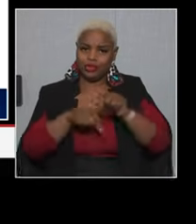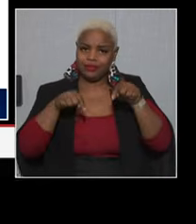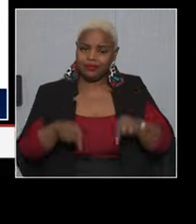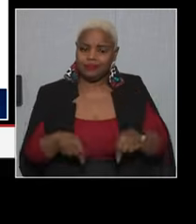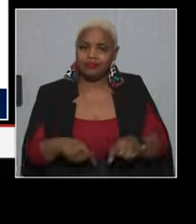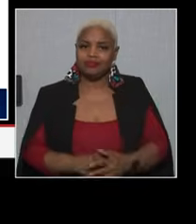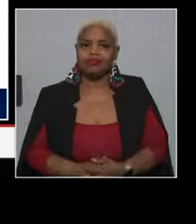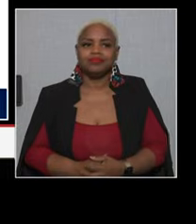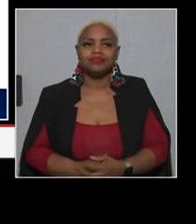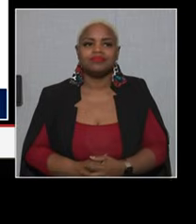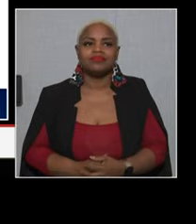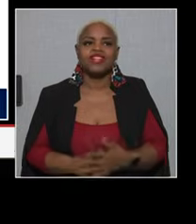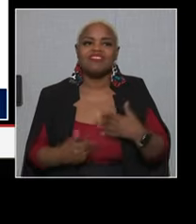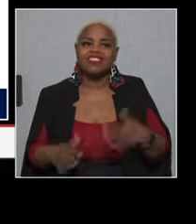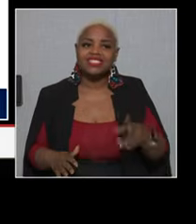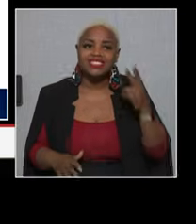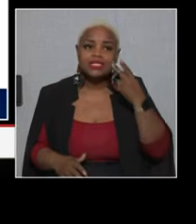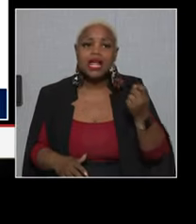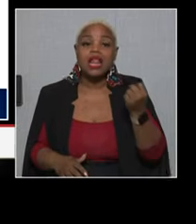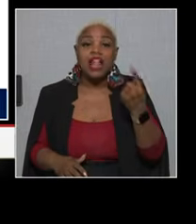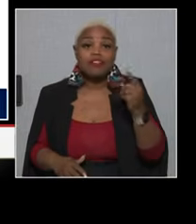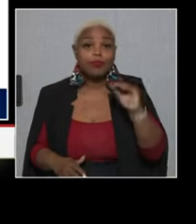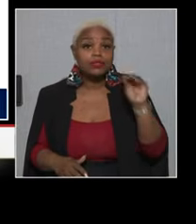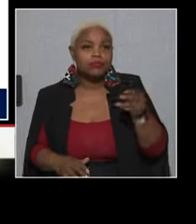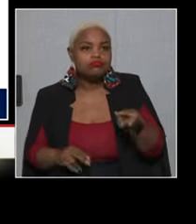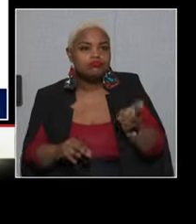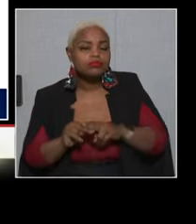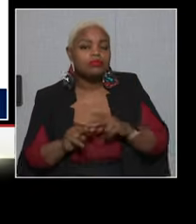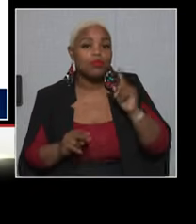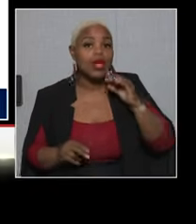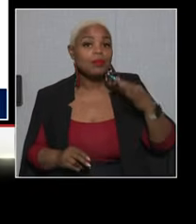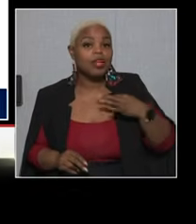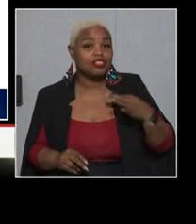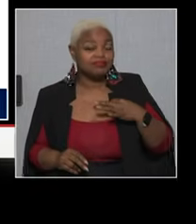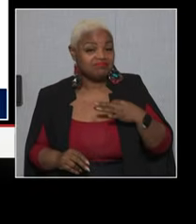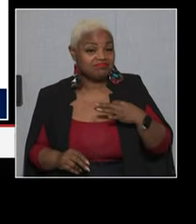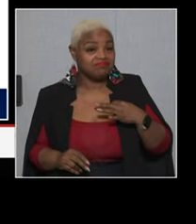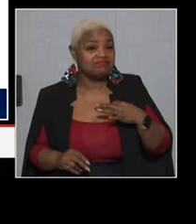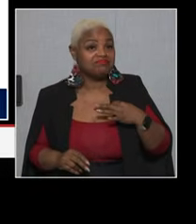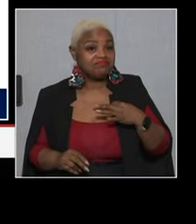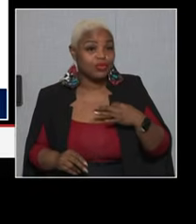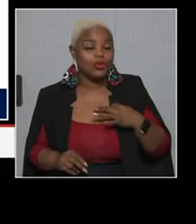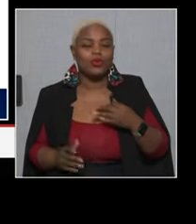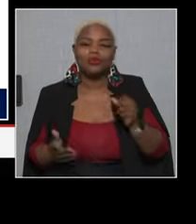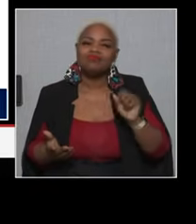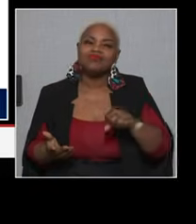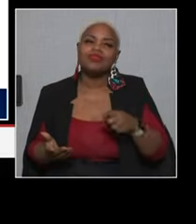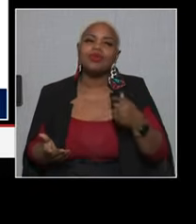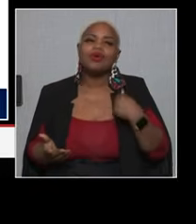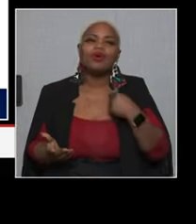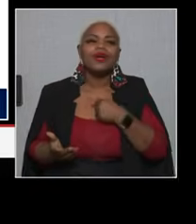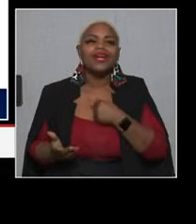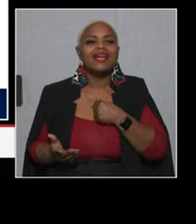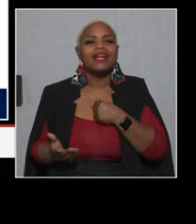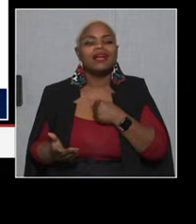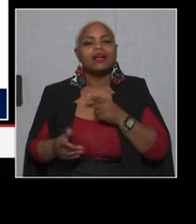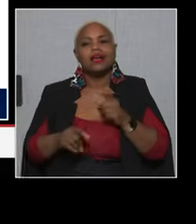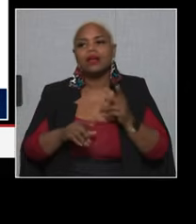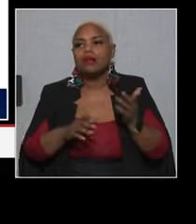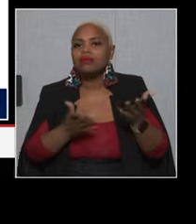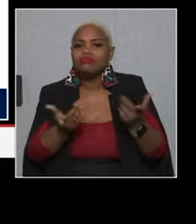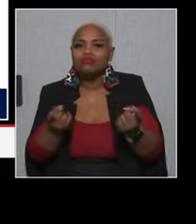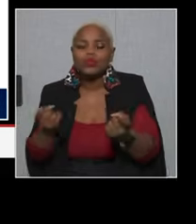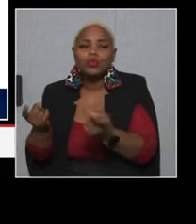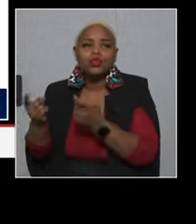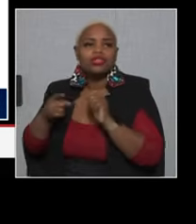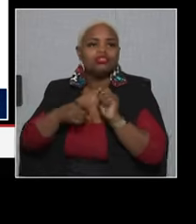this year. Currently, right now, there are 134 recruits training at our Metropolitan Police Academy, and 18 recruit